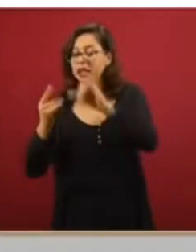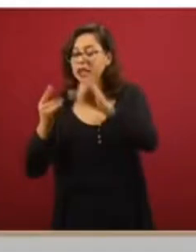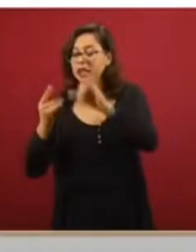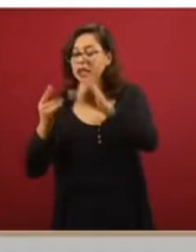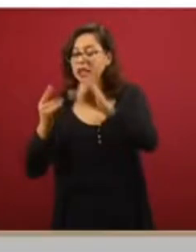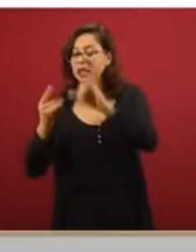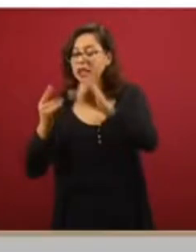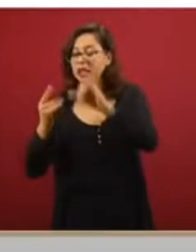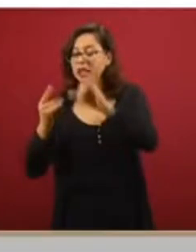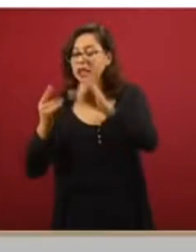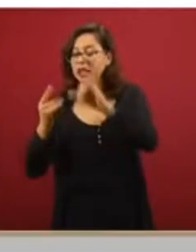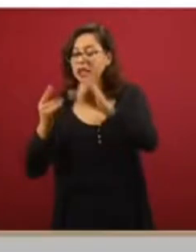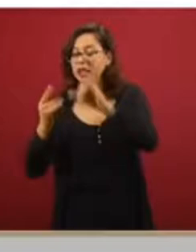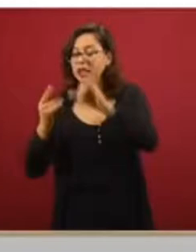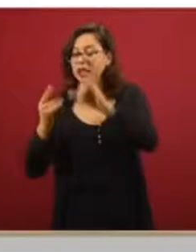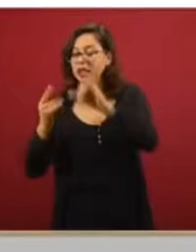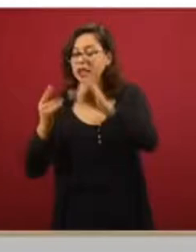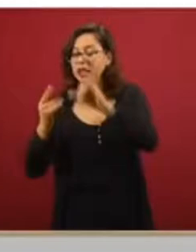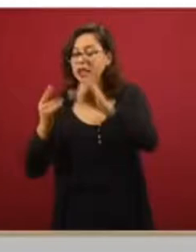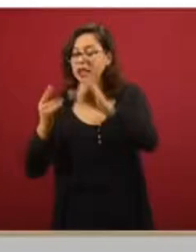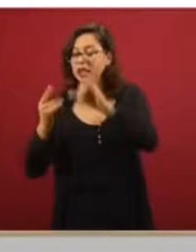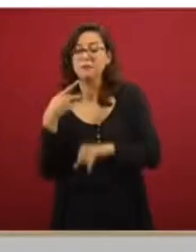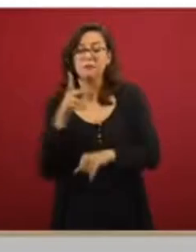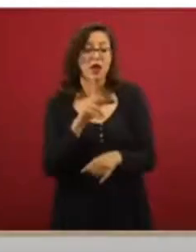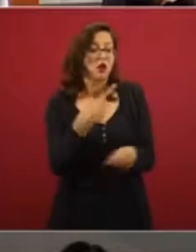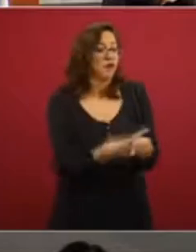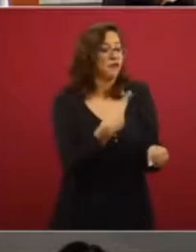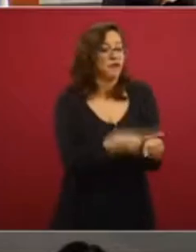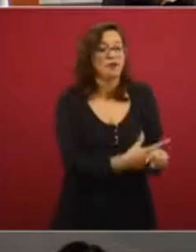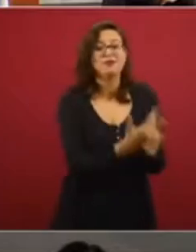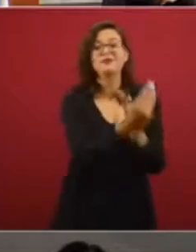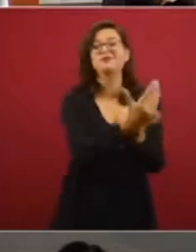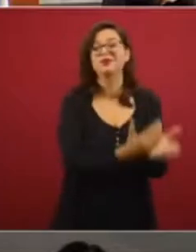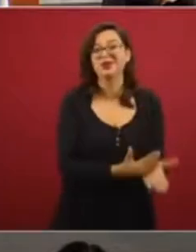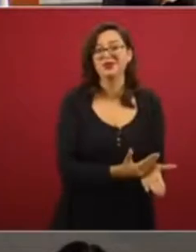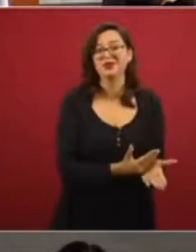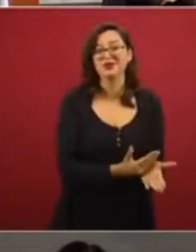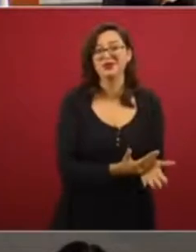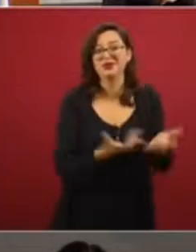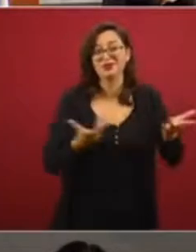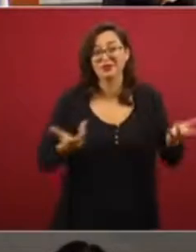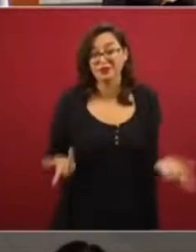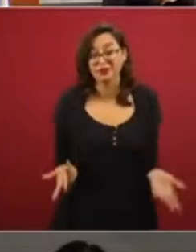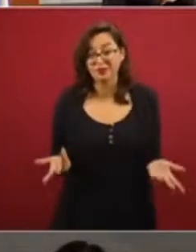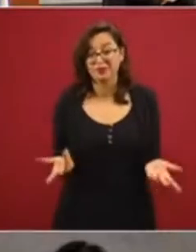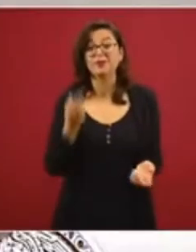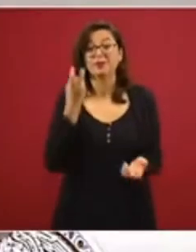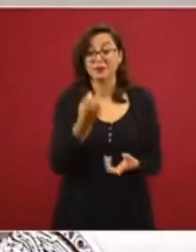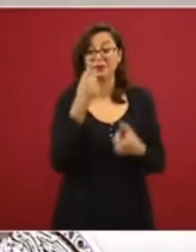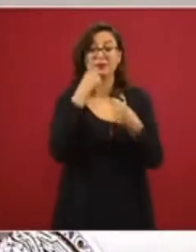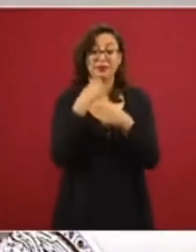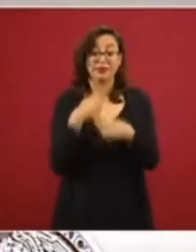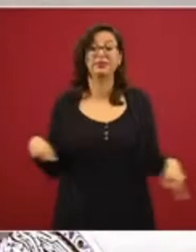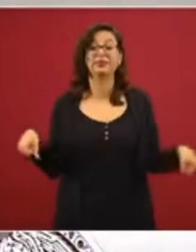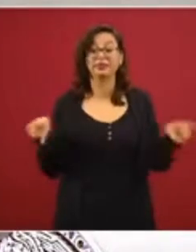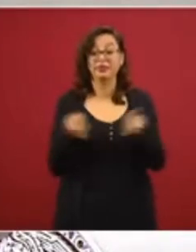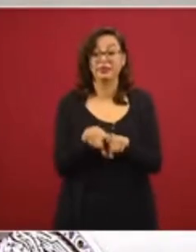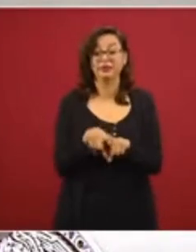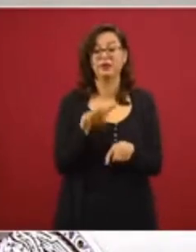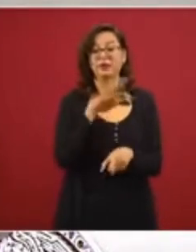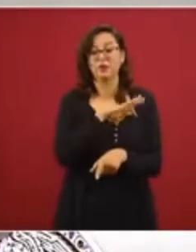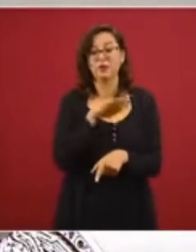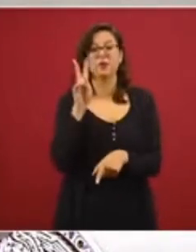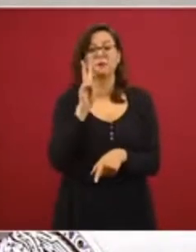doing more tests, but there's less patients. Y esto además está acompañado de lo que se ve en la otra